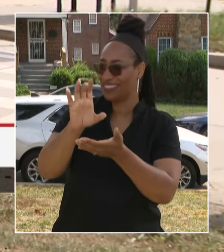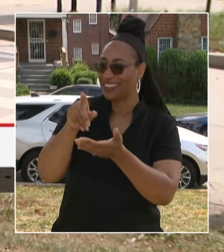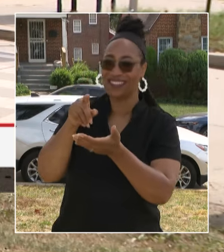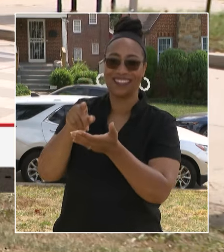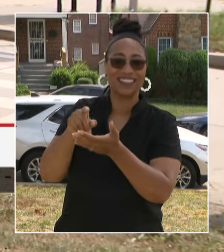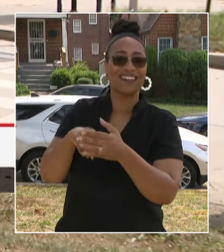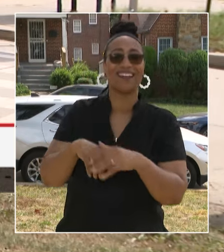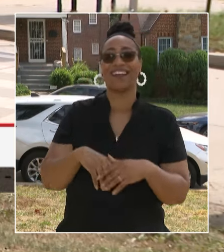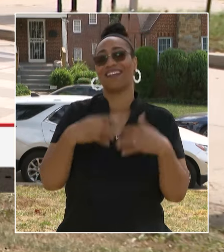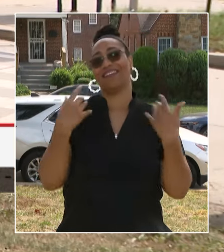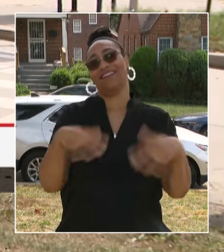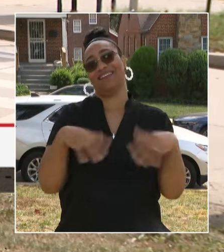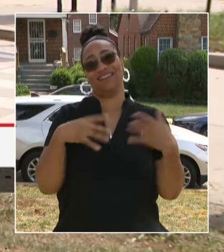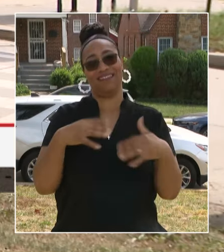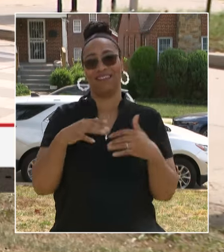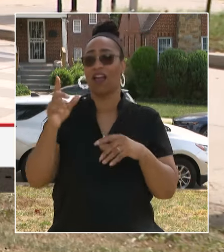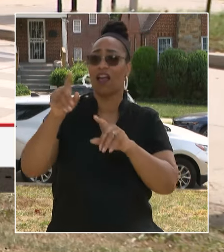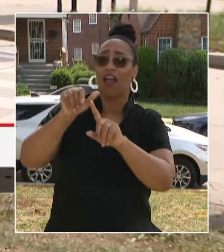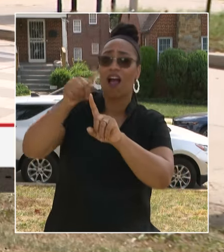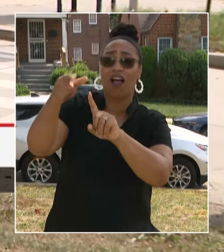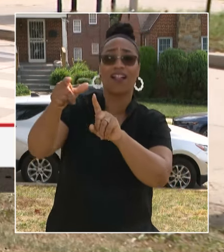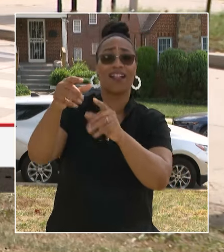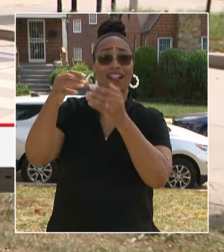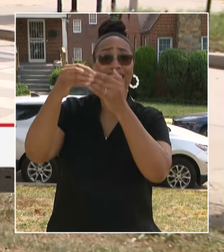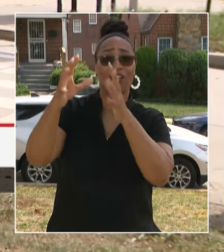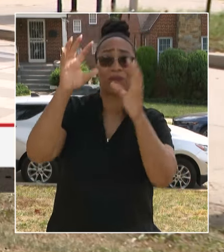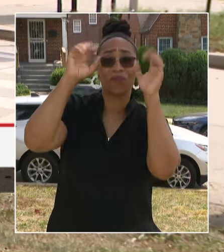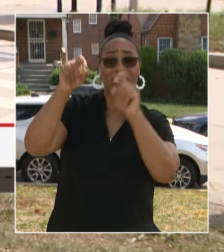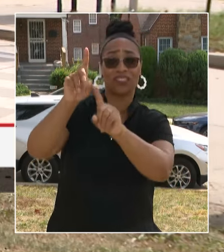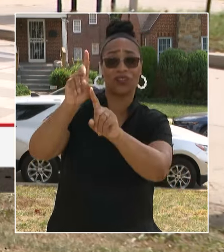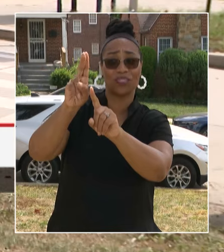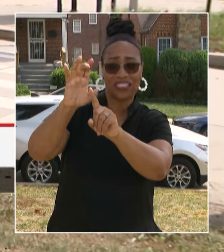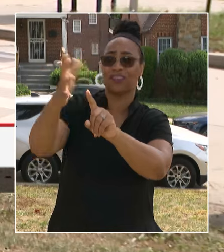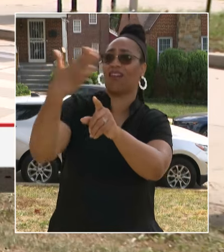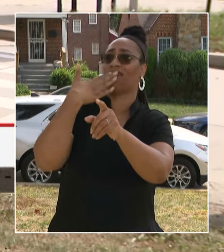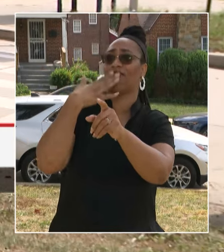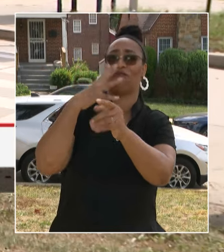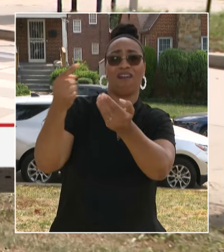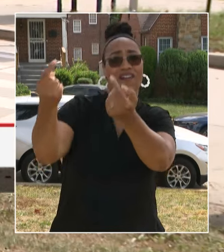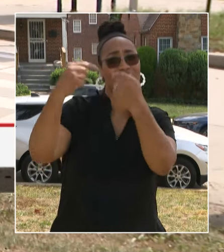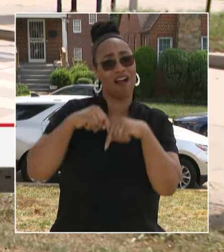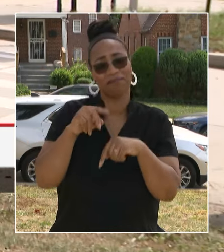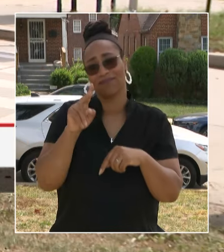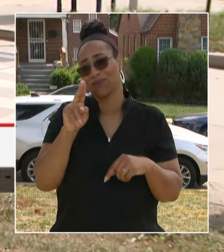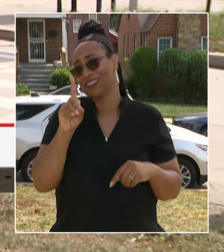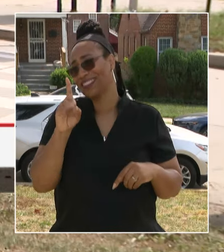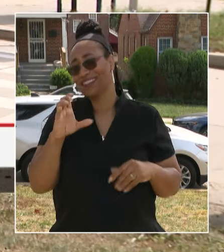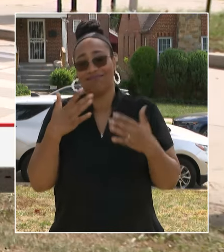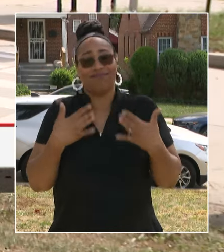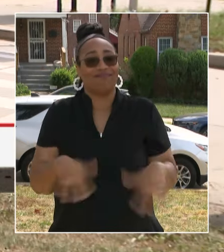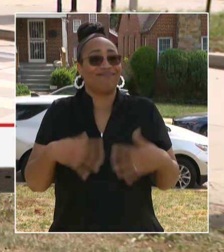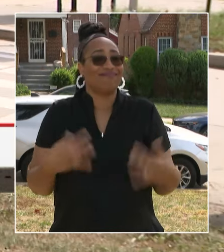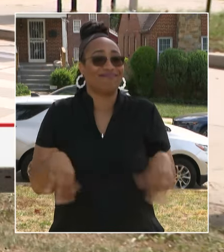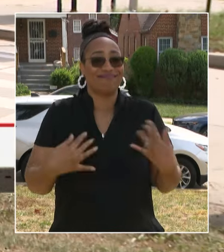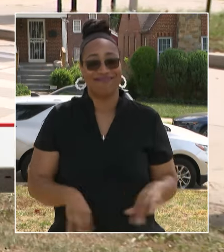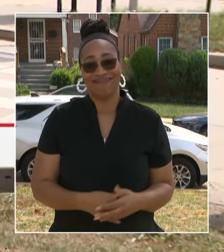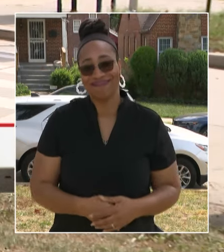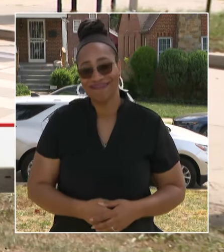us a long way, and we're grateful for it. And Mr. Spaulding, of course, was